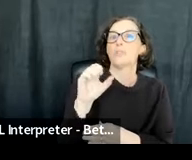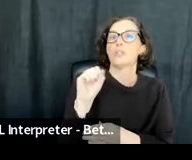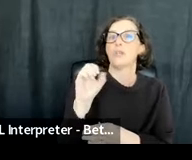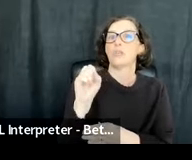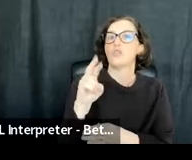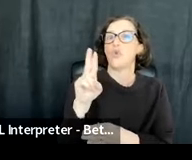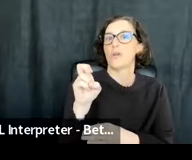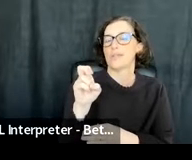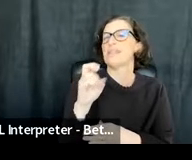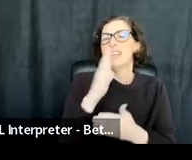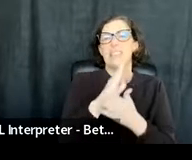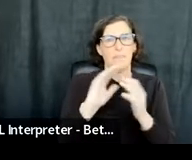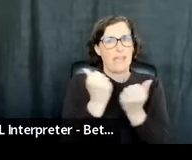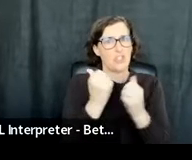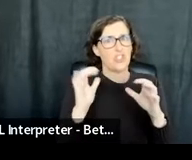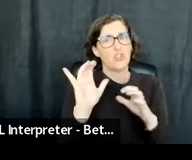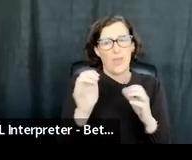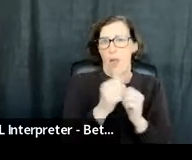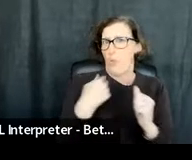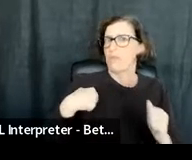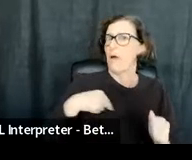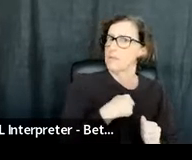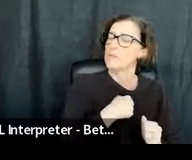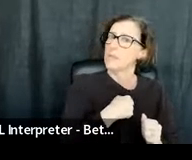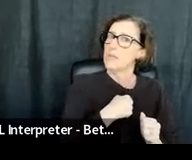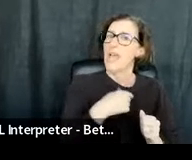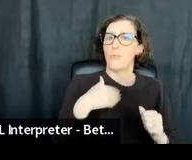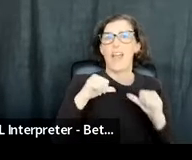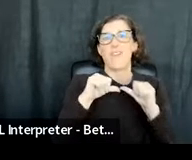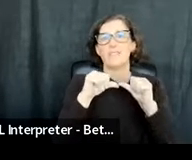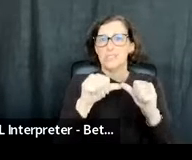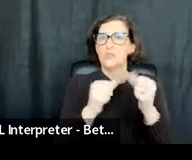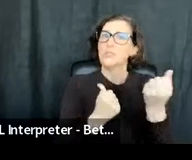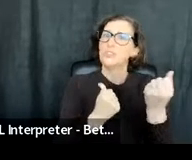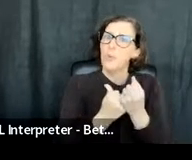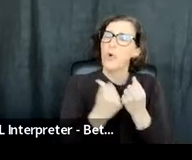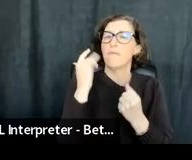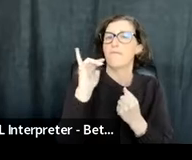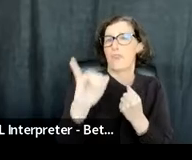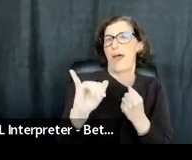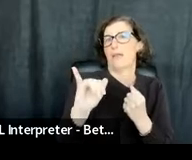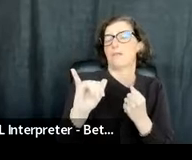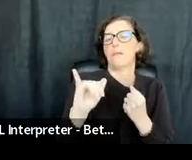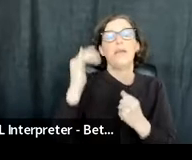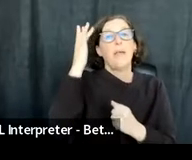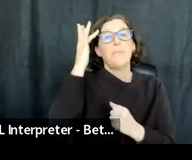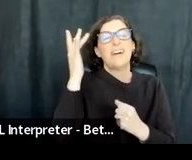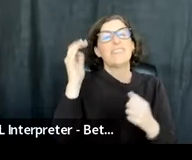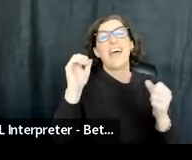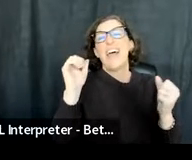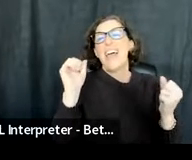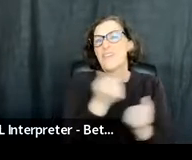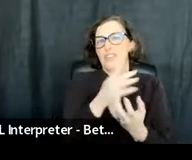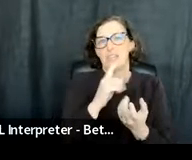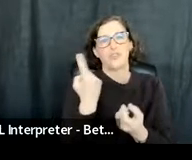some agencies that do that with us, and we have ongoing support for those folks because everything is changing